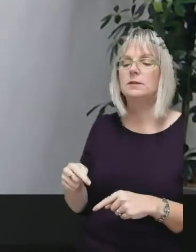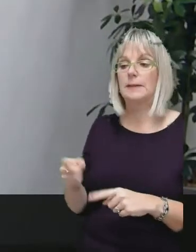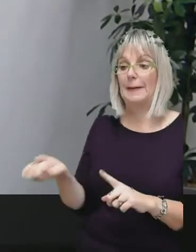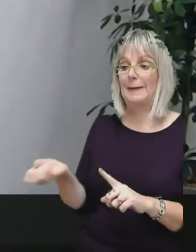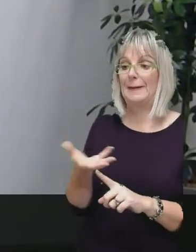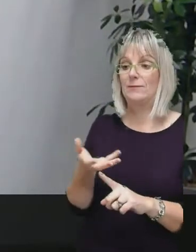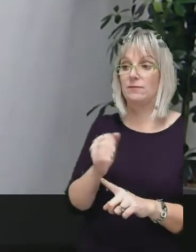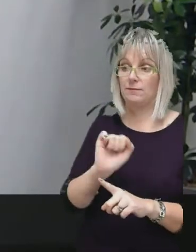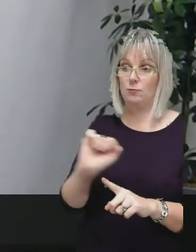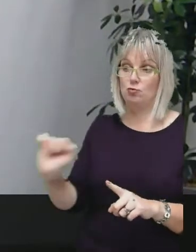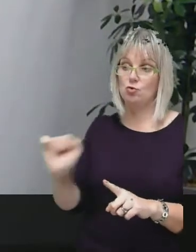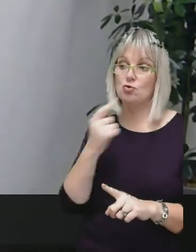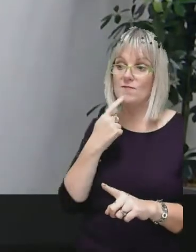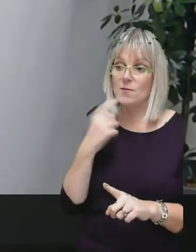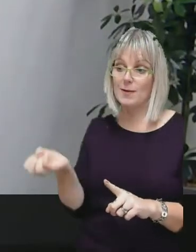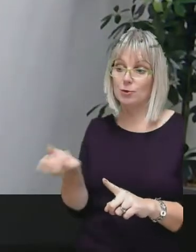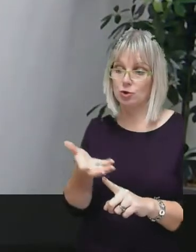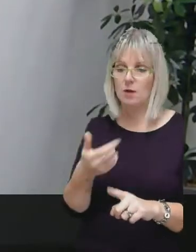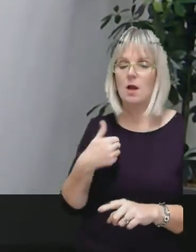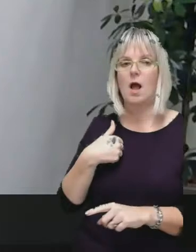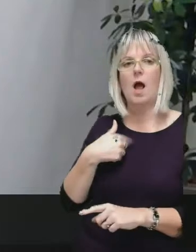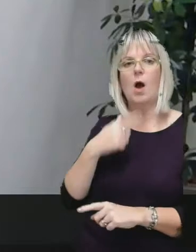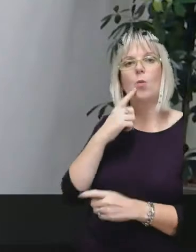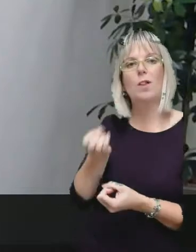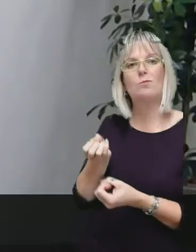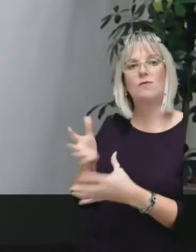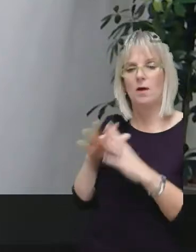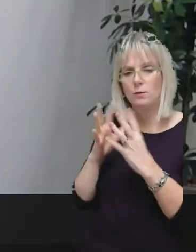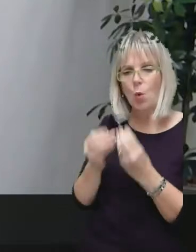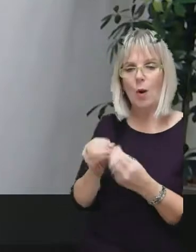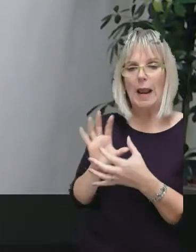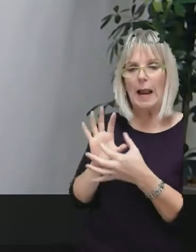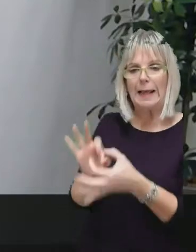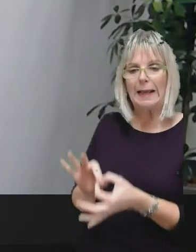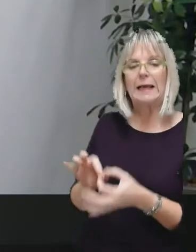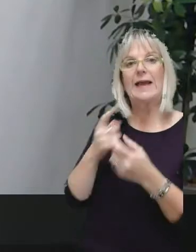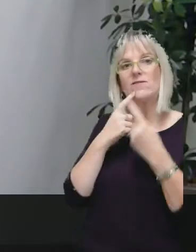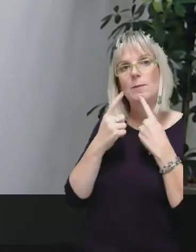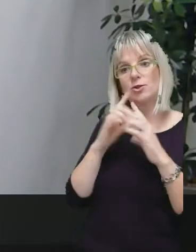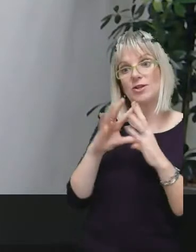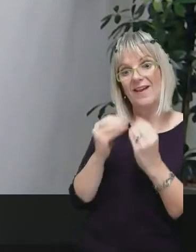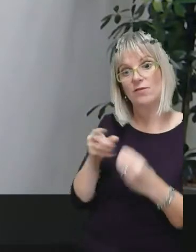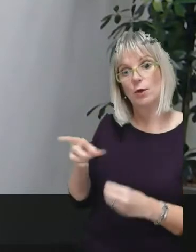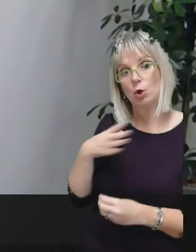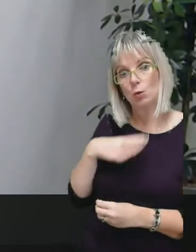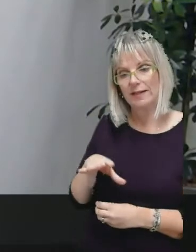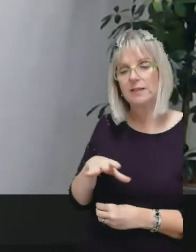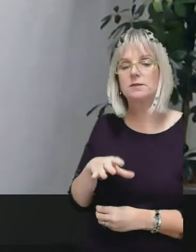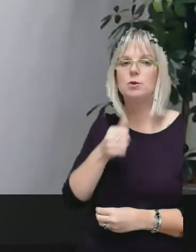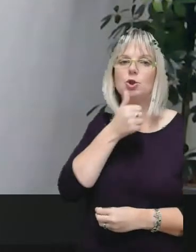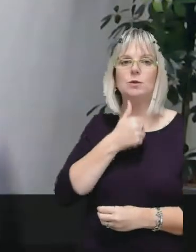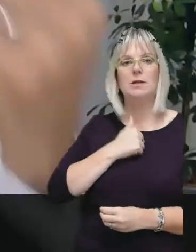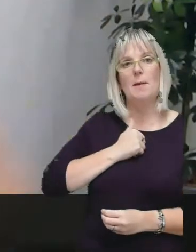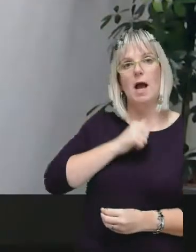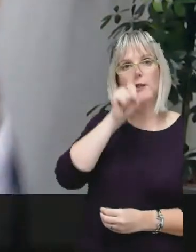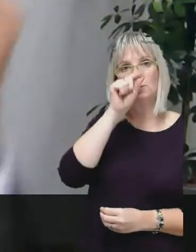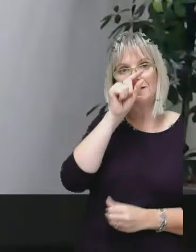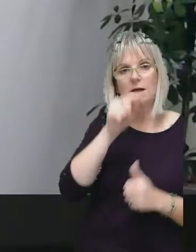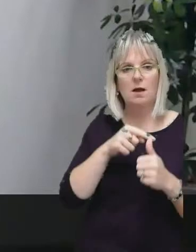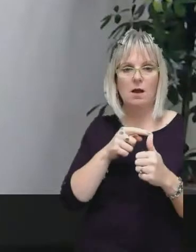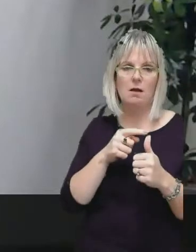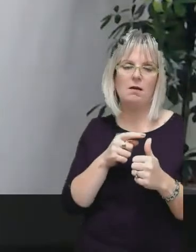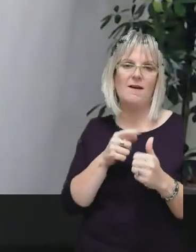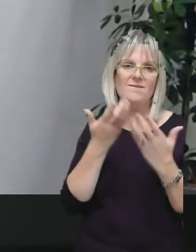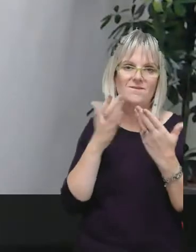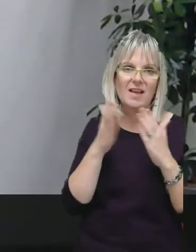I'll make sure we'll provide you with all the links and details you need, and we'll make sure I use my Twitter account and my Facebook and Instagram to amplify